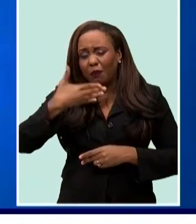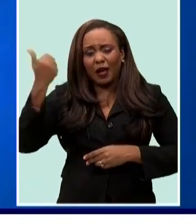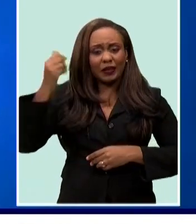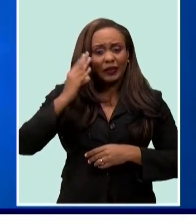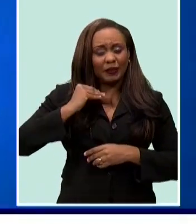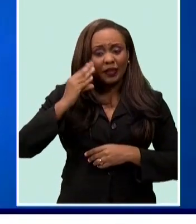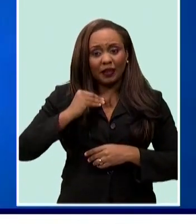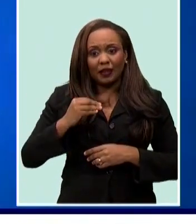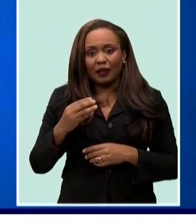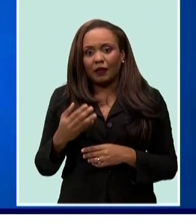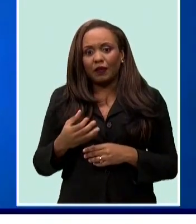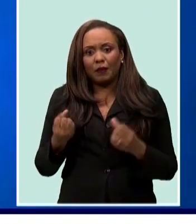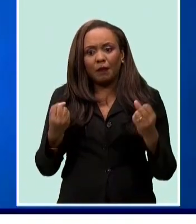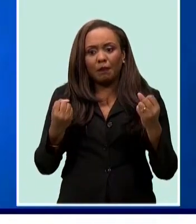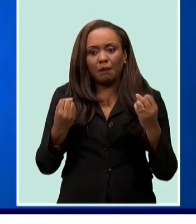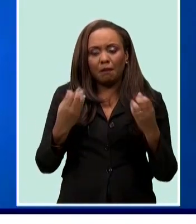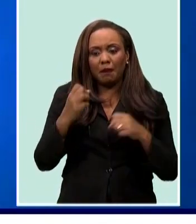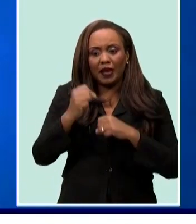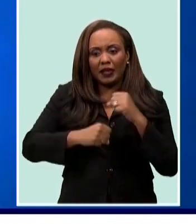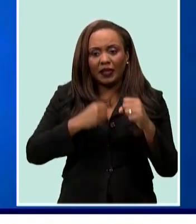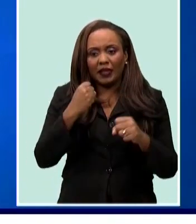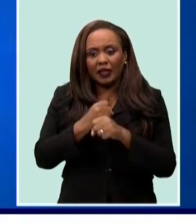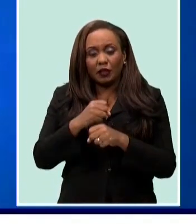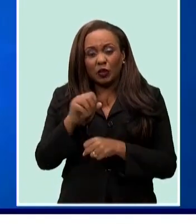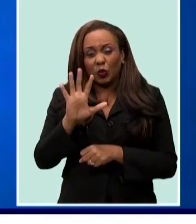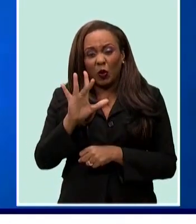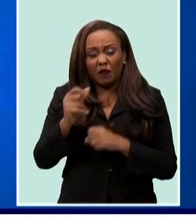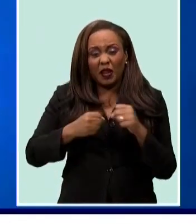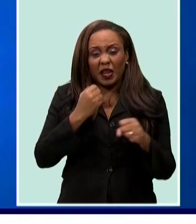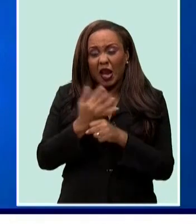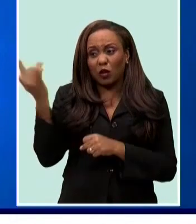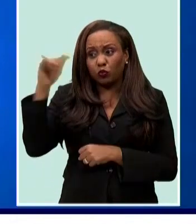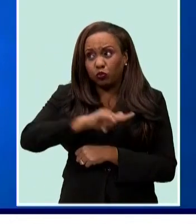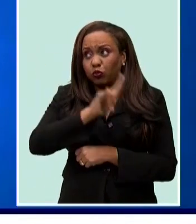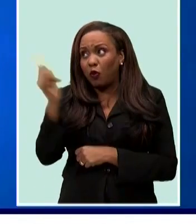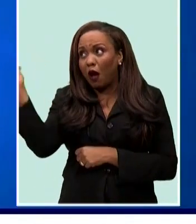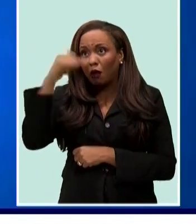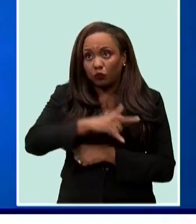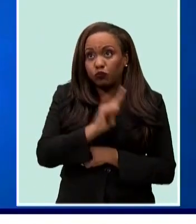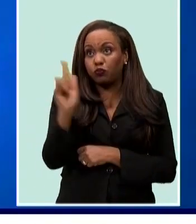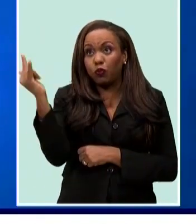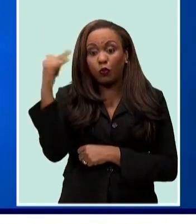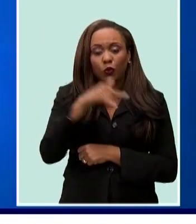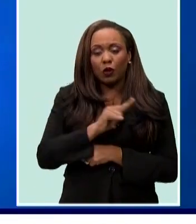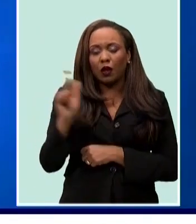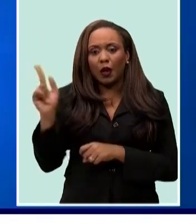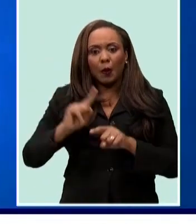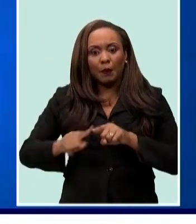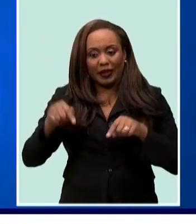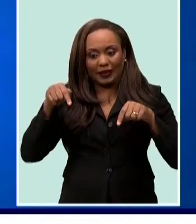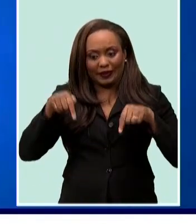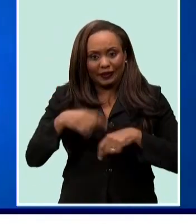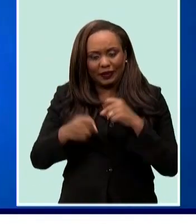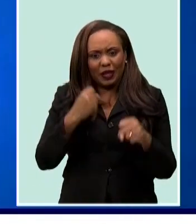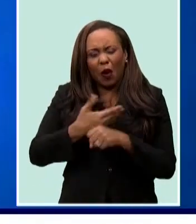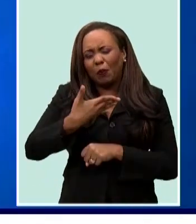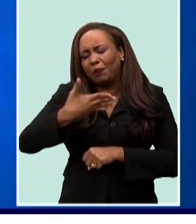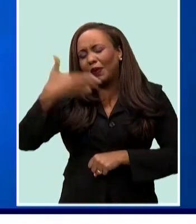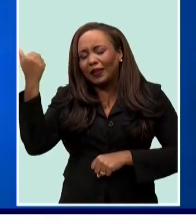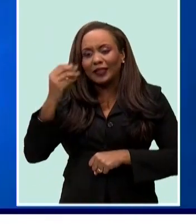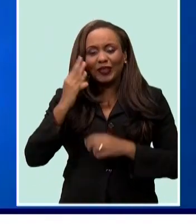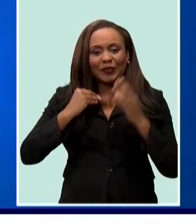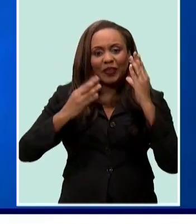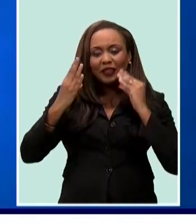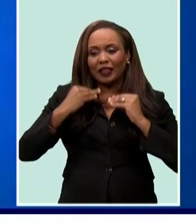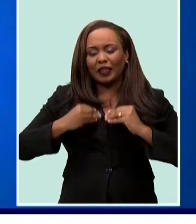had been traveling to Barbados, to and from Barbados for the last 25 years, and in this year they had their best experience. So I guess the upgrades, people are